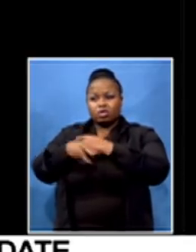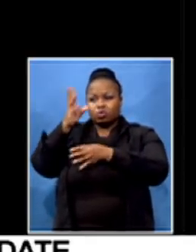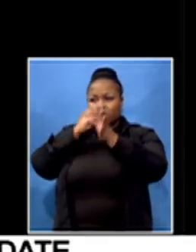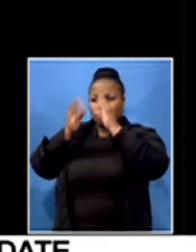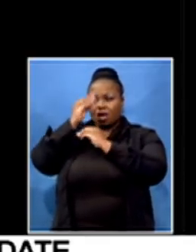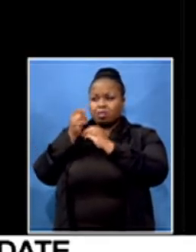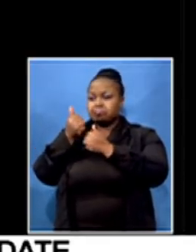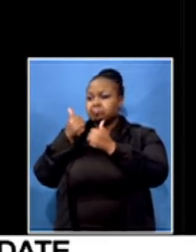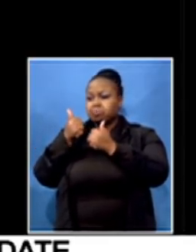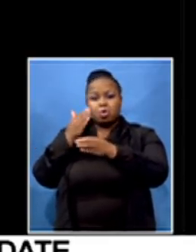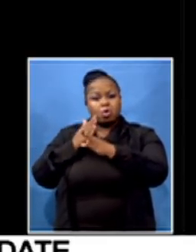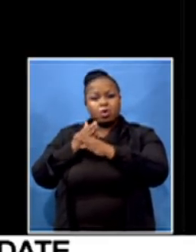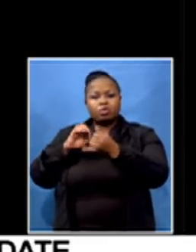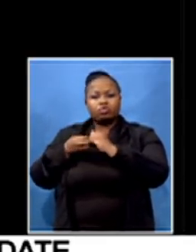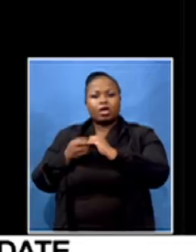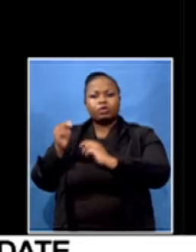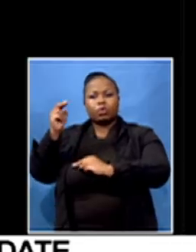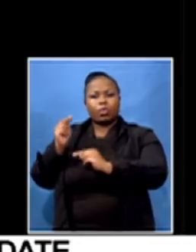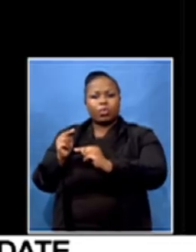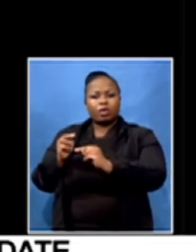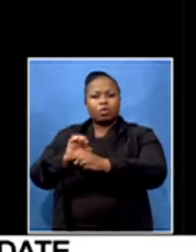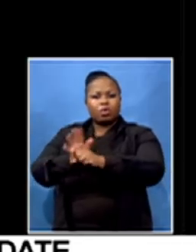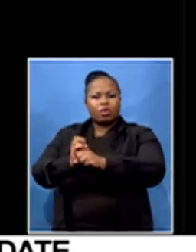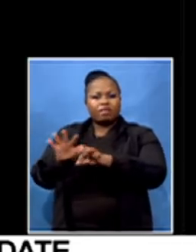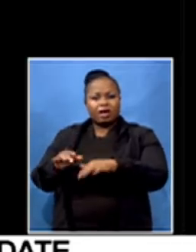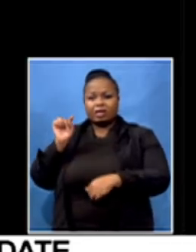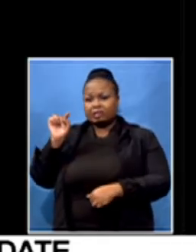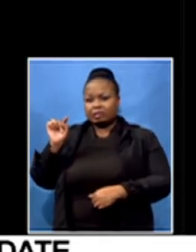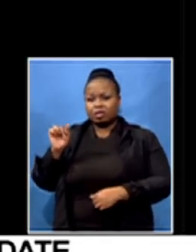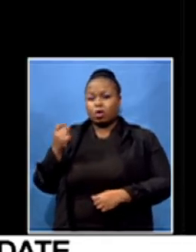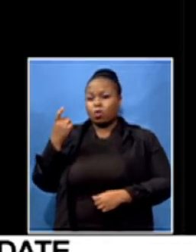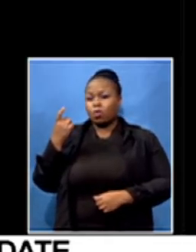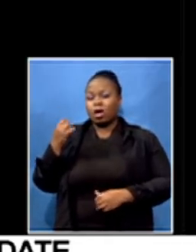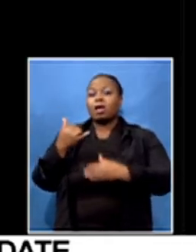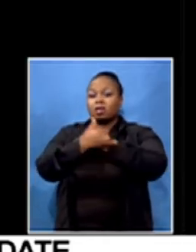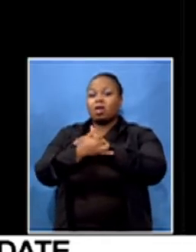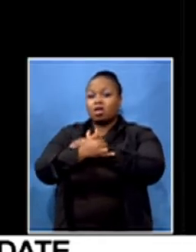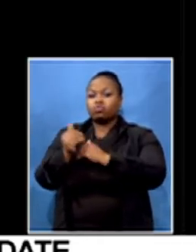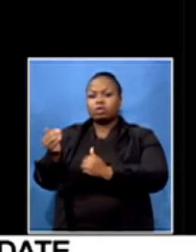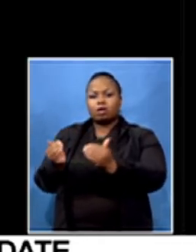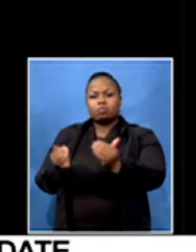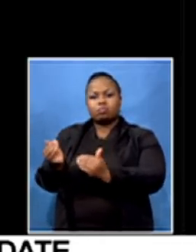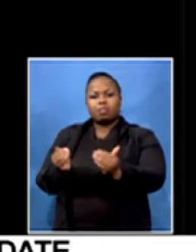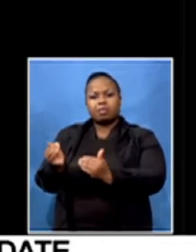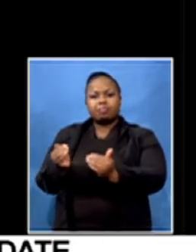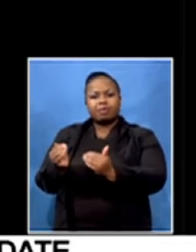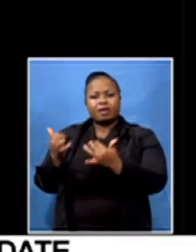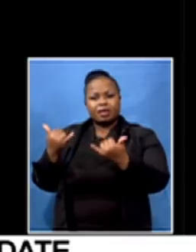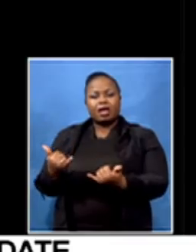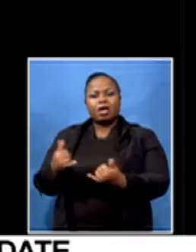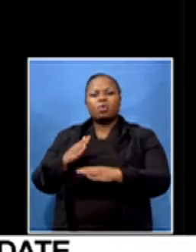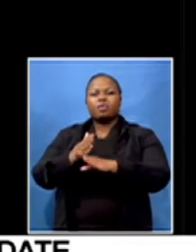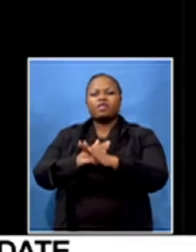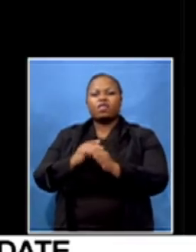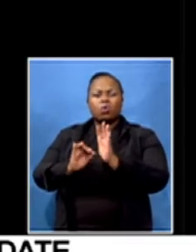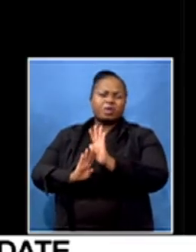they did in trying to contain the virus, and that in fact they have been the one country that's been able to halt the numbers from rising